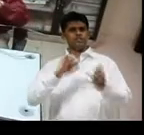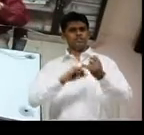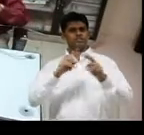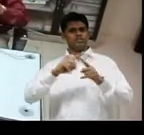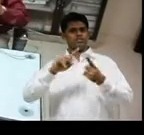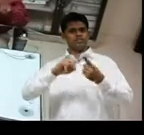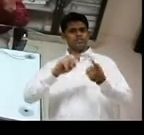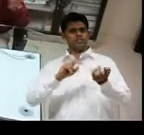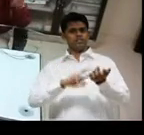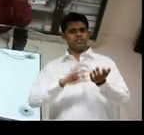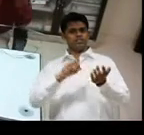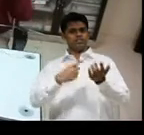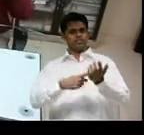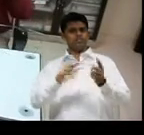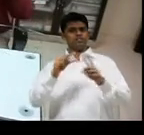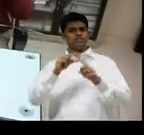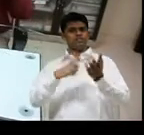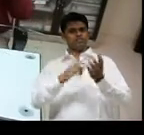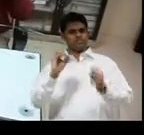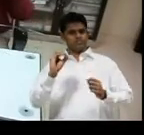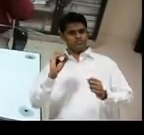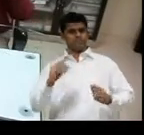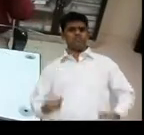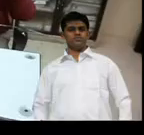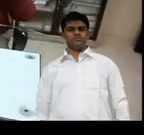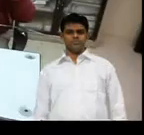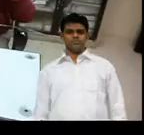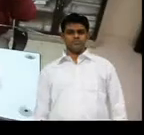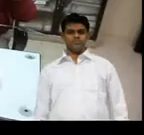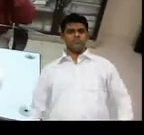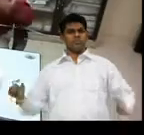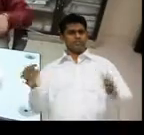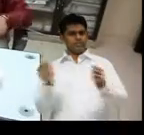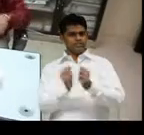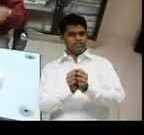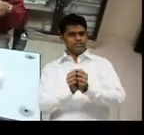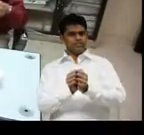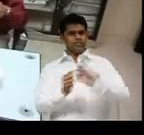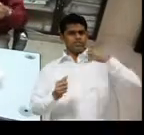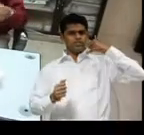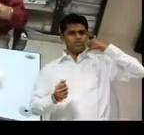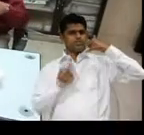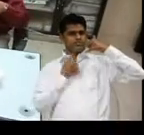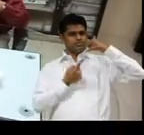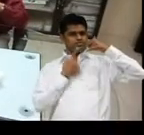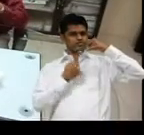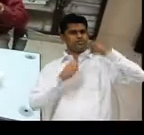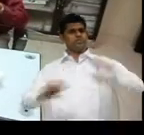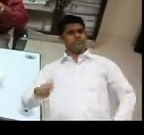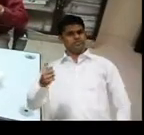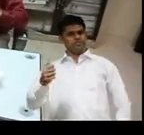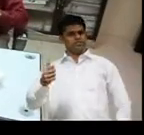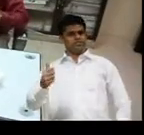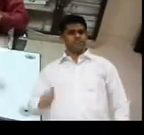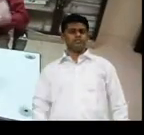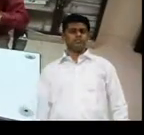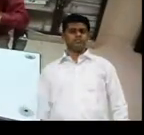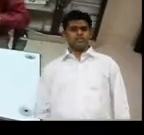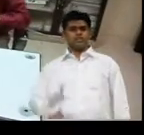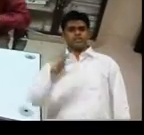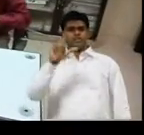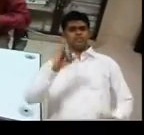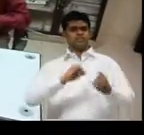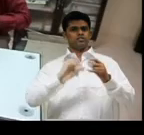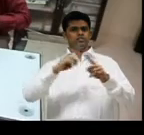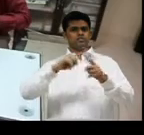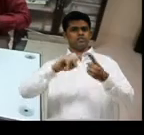you can listen to the caller's voice or the dialer tone on your phone directly with the Listener Pro, and simultaneously you